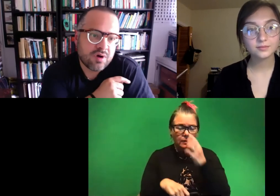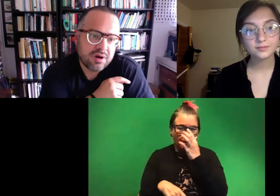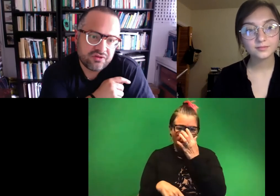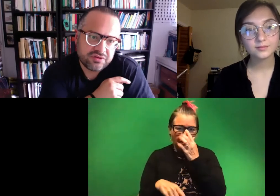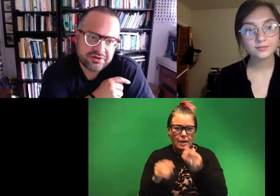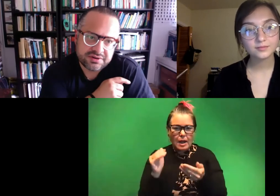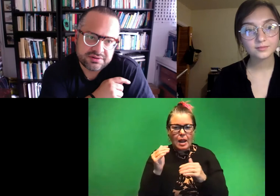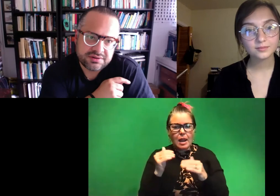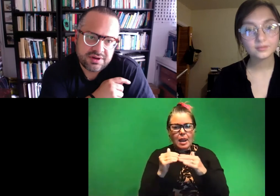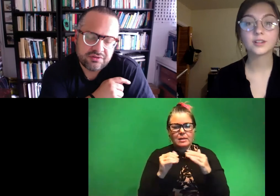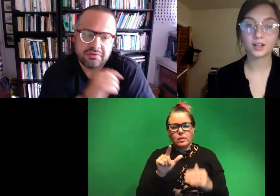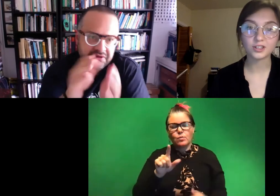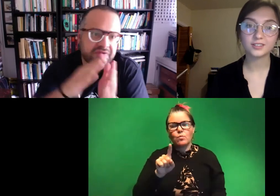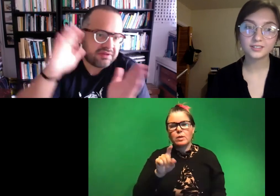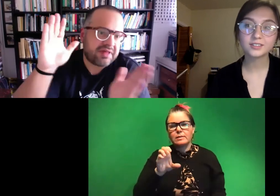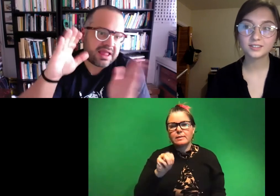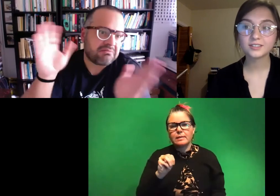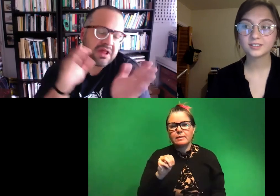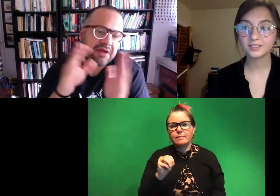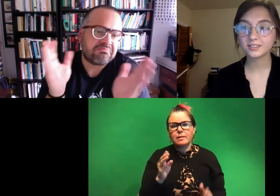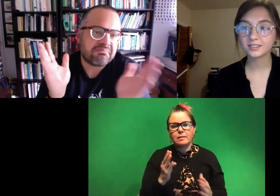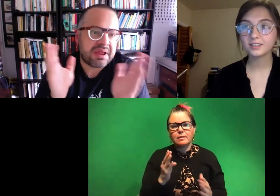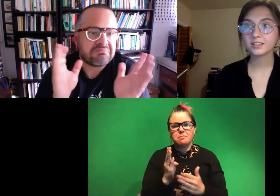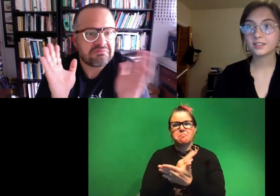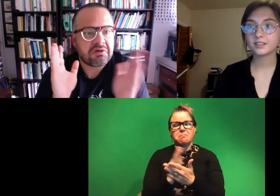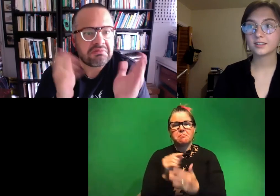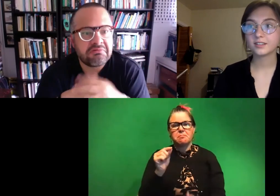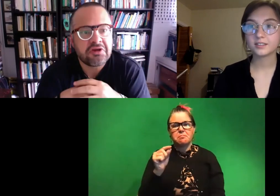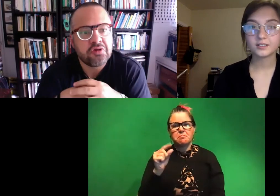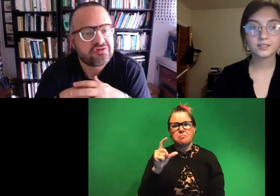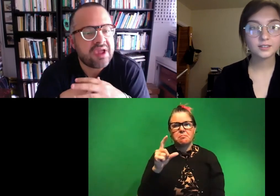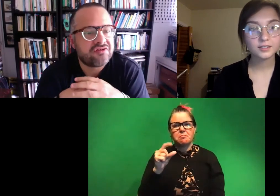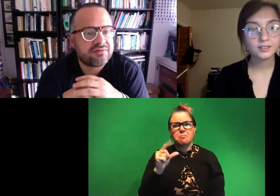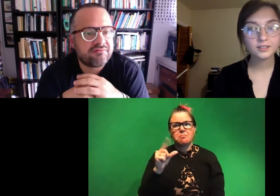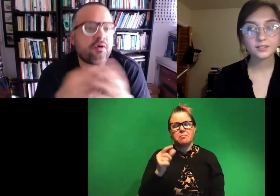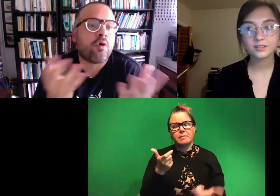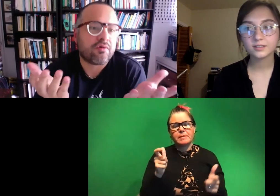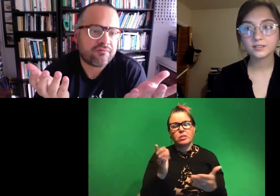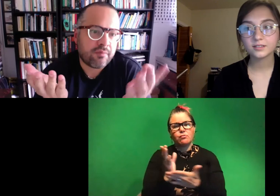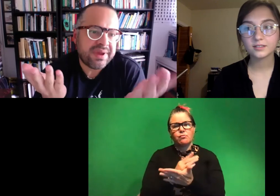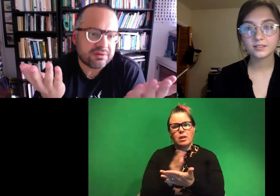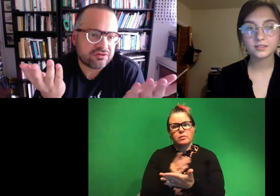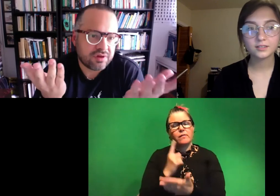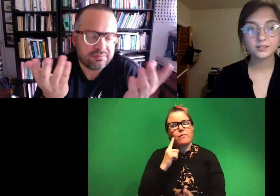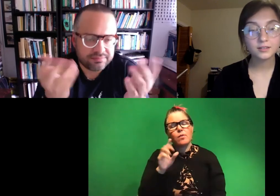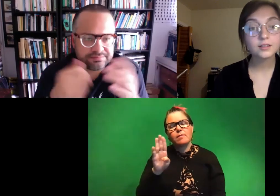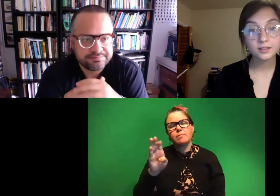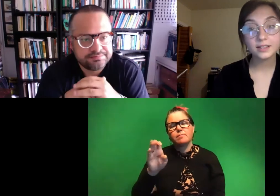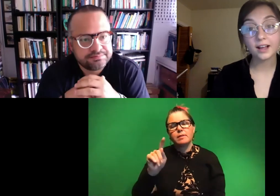than 1 centimeter. So this is like a huge range for beetles,